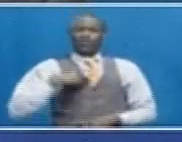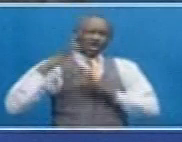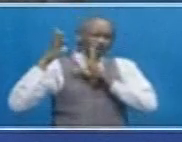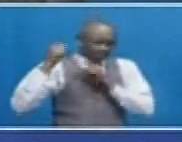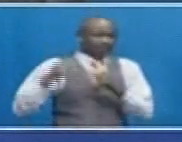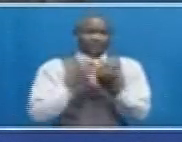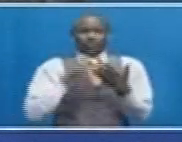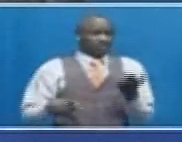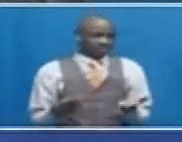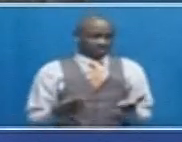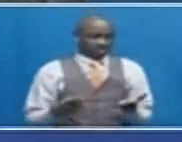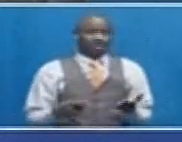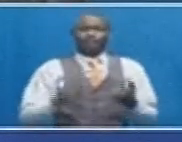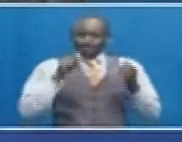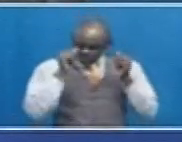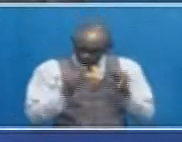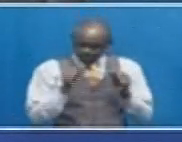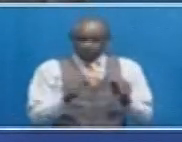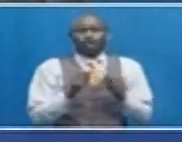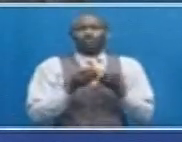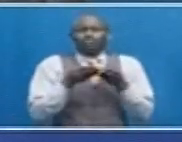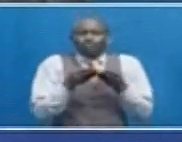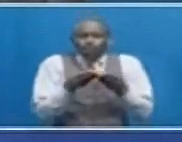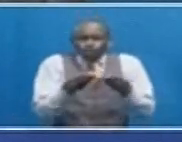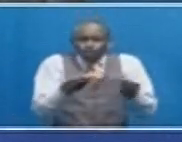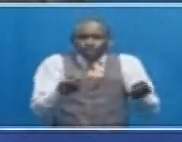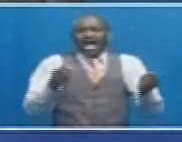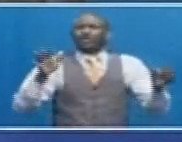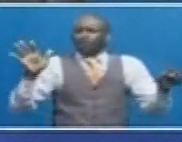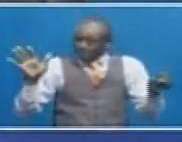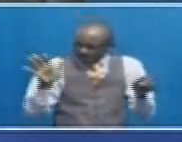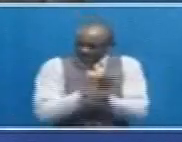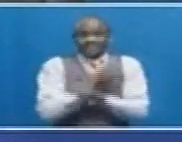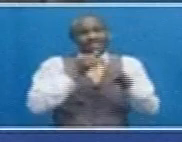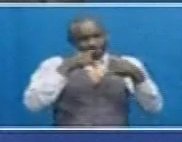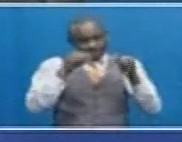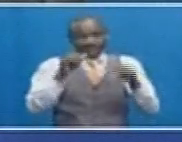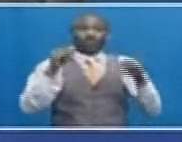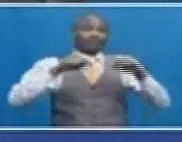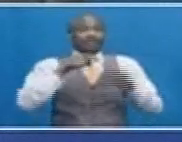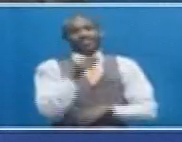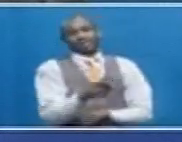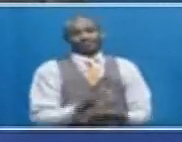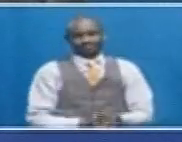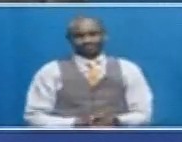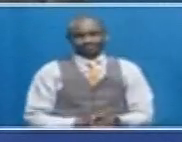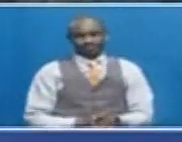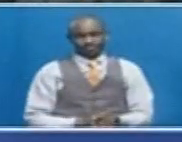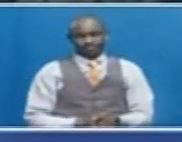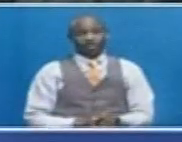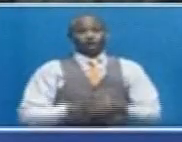happen is a smooth and complete implementation of this agreement. All right, Stephen,